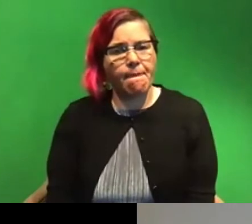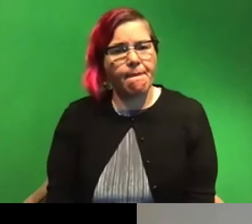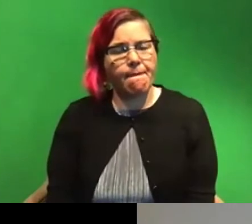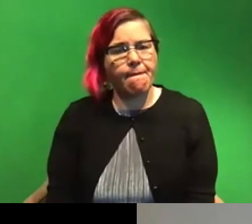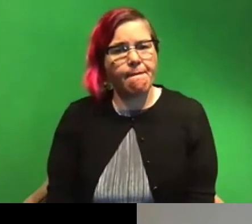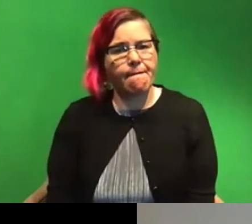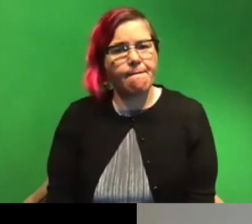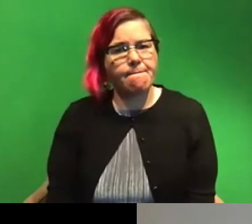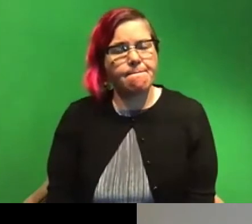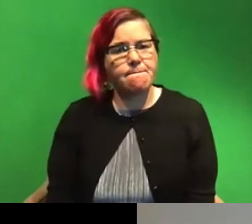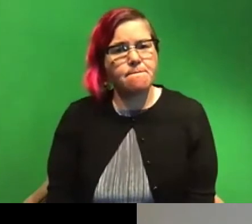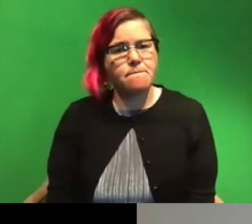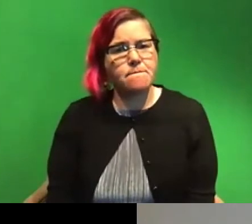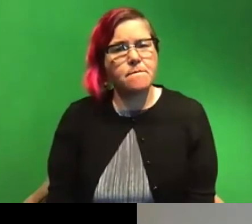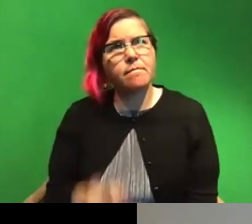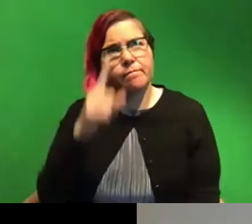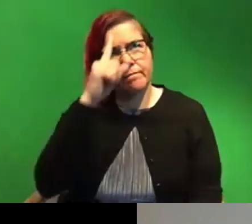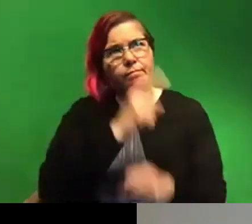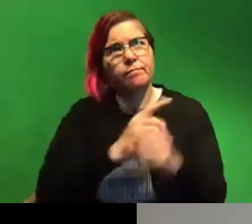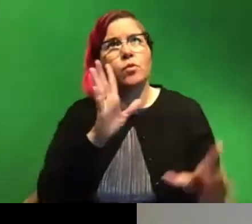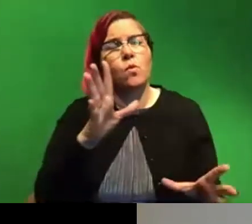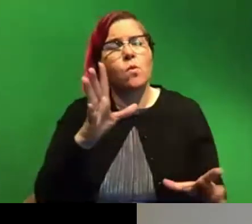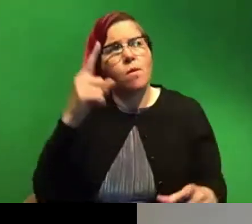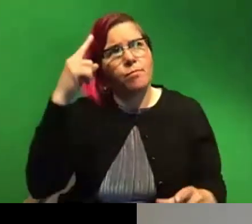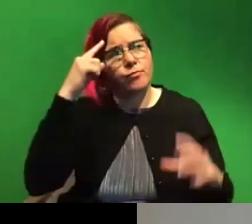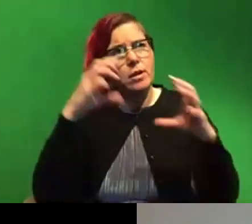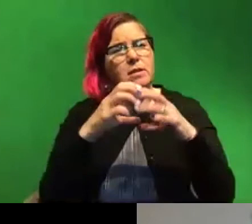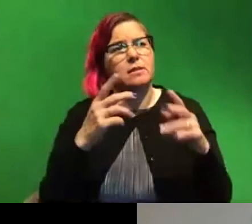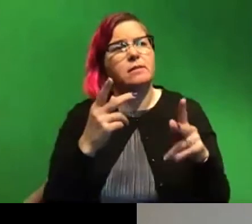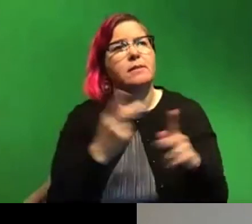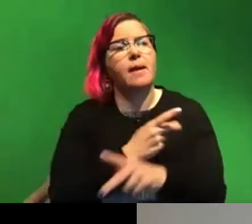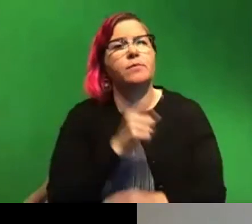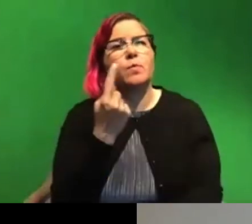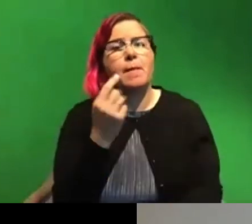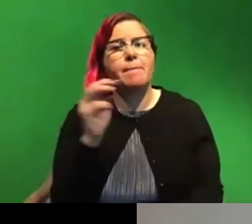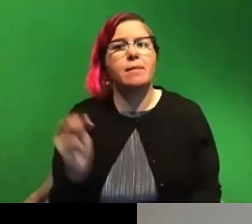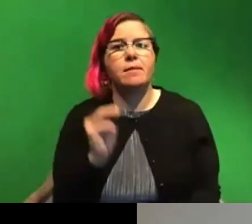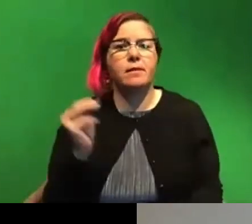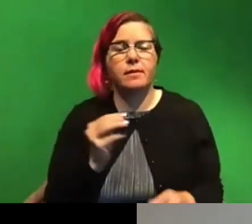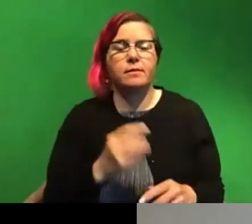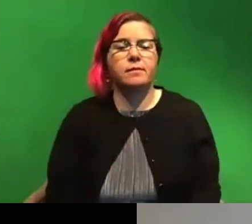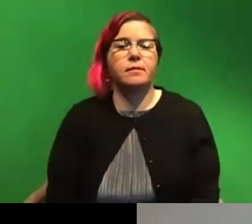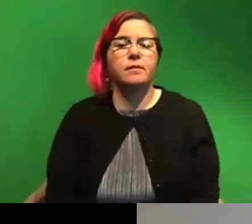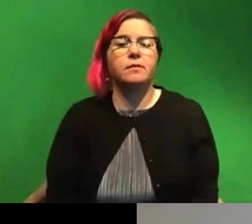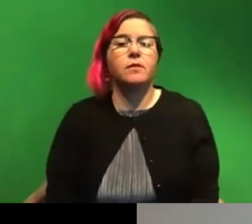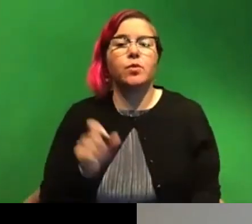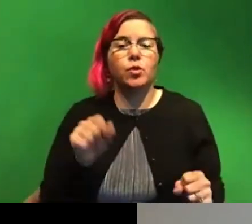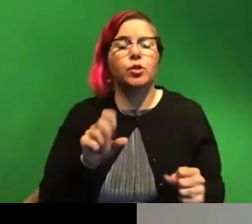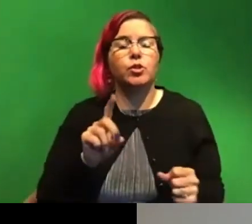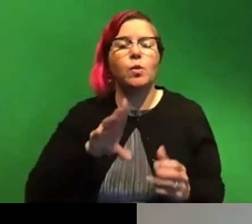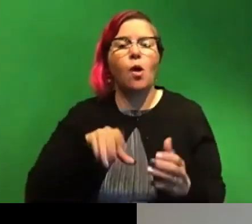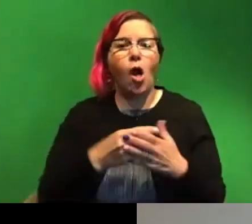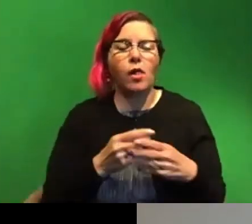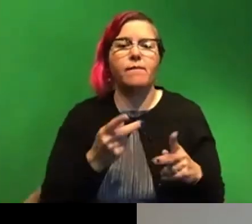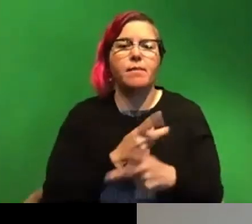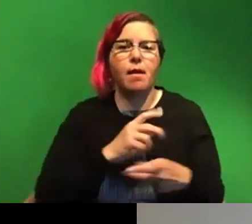I think, imagine your brain times 1,000,000. So if you could do all of the math problems